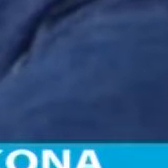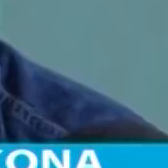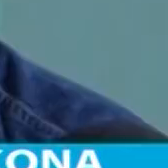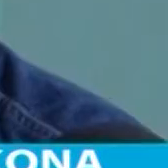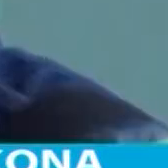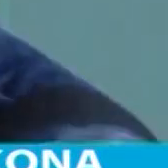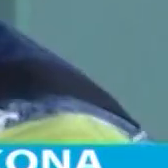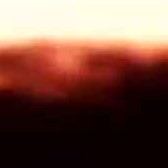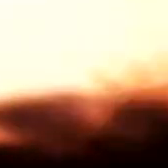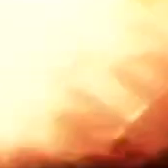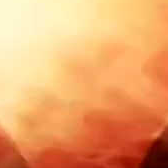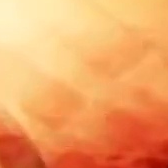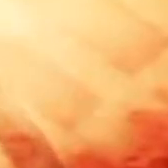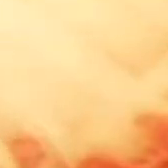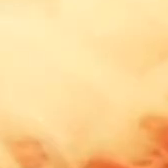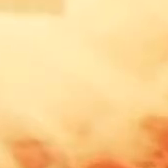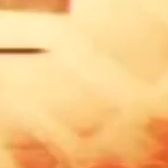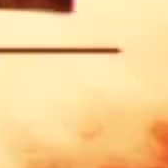the ghetto.